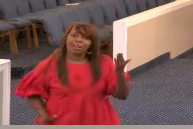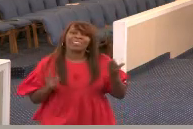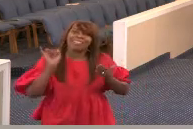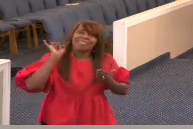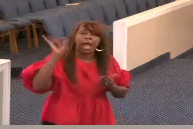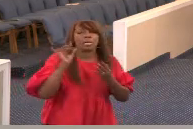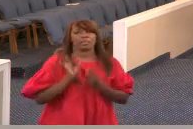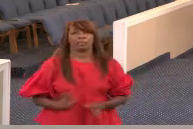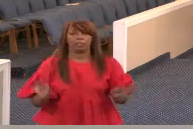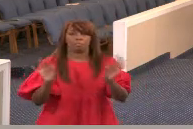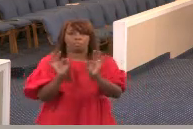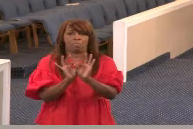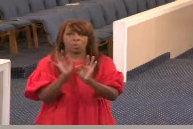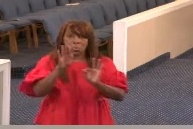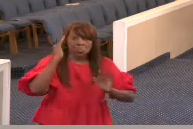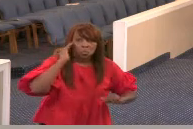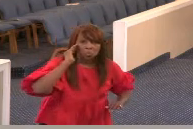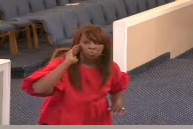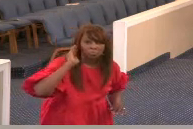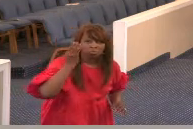about.